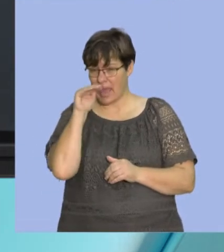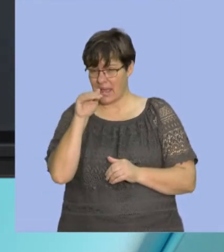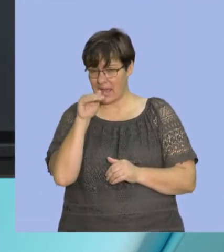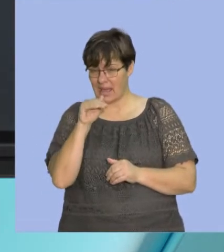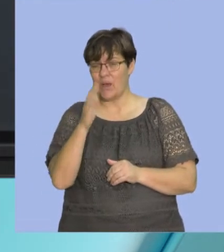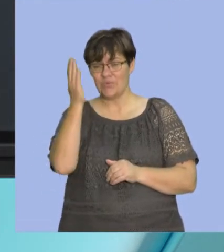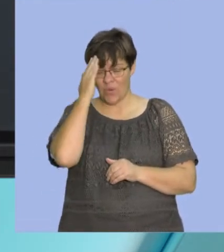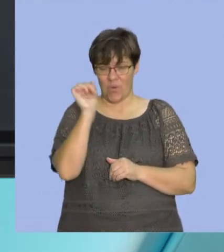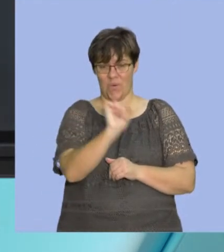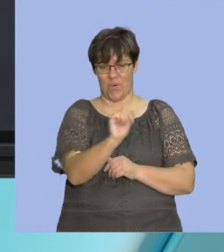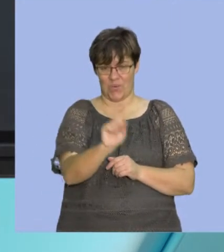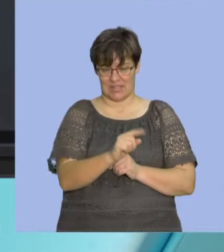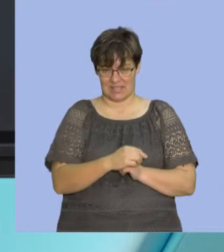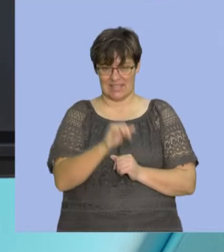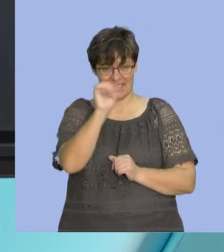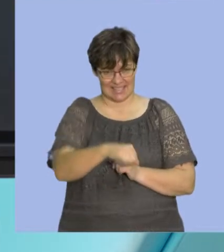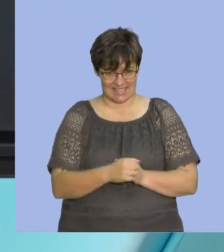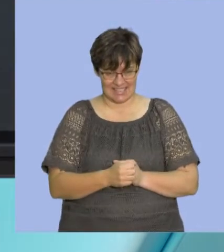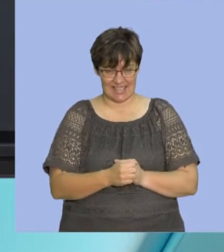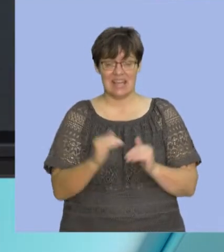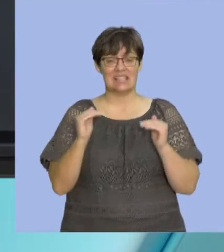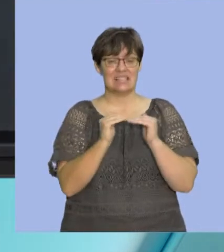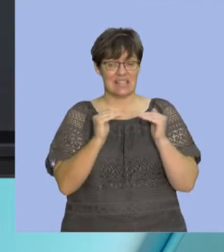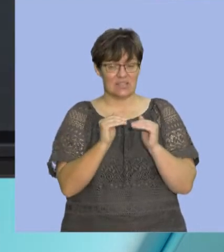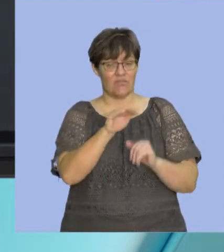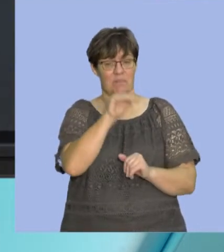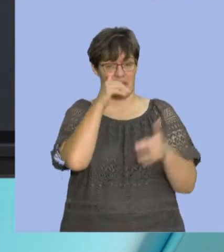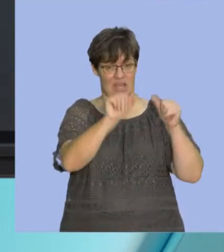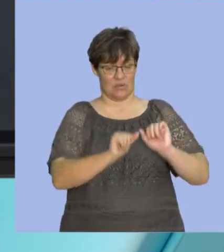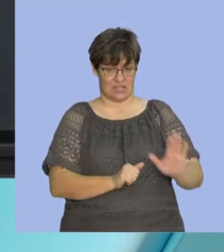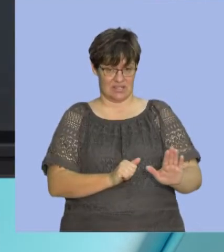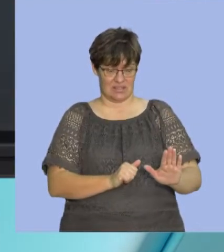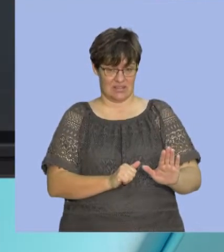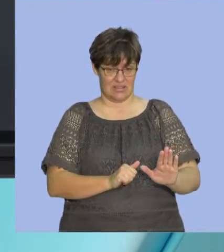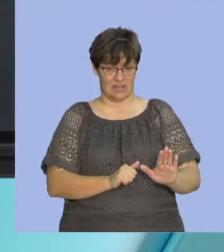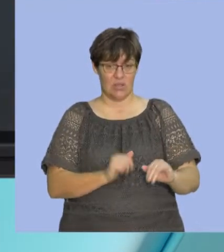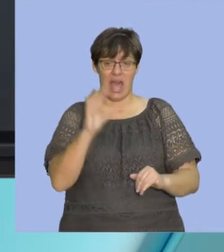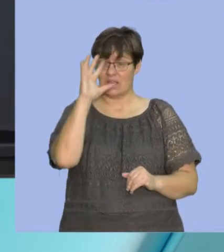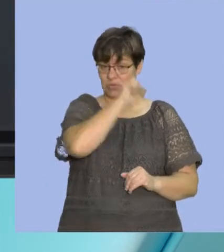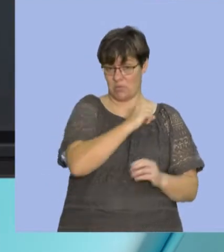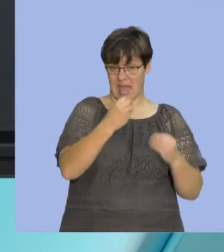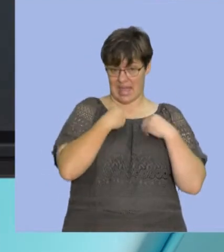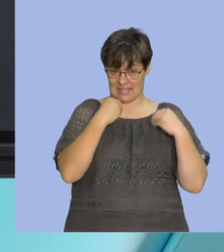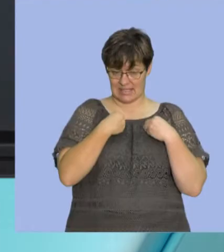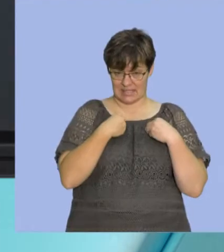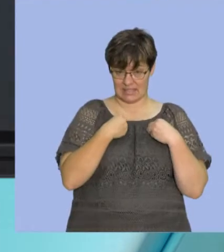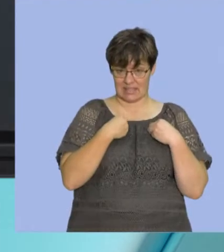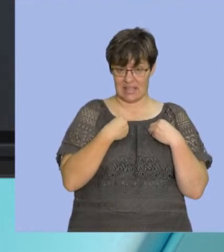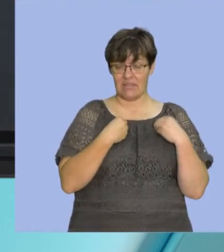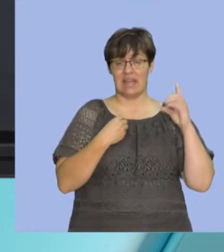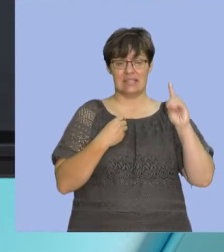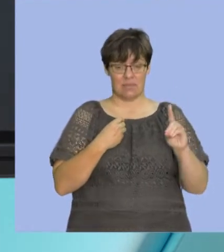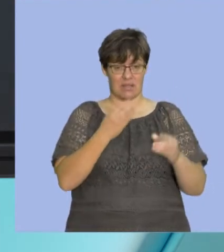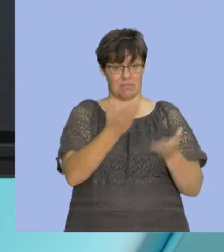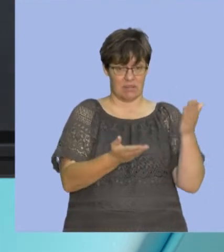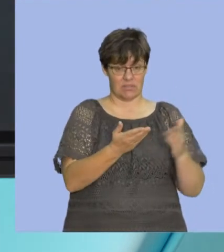the status. Yes, the status of the bank account. So we're assuming it's an asset. It has a debit balance, so